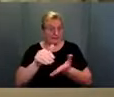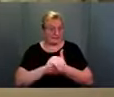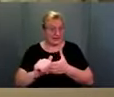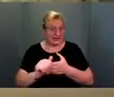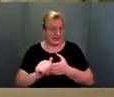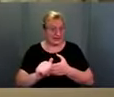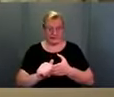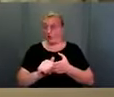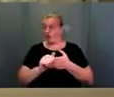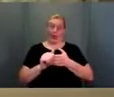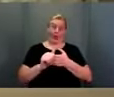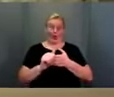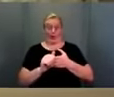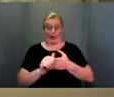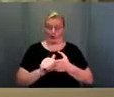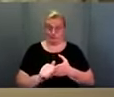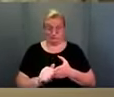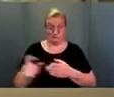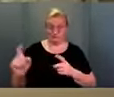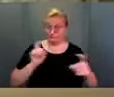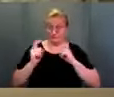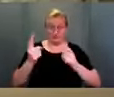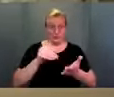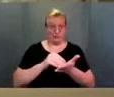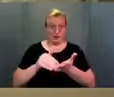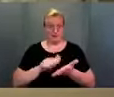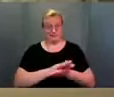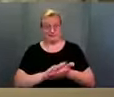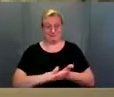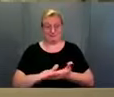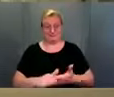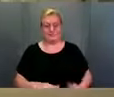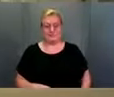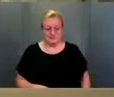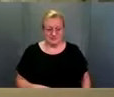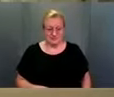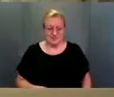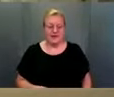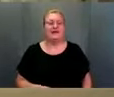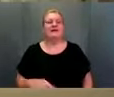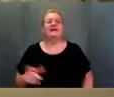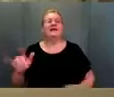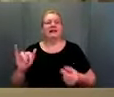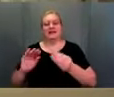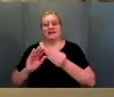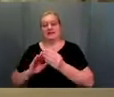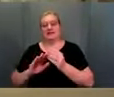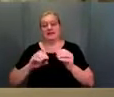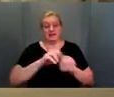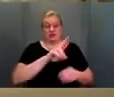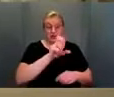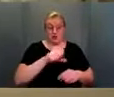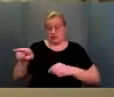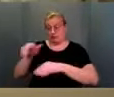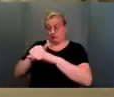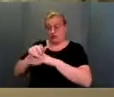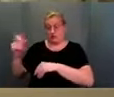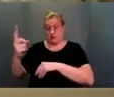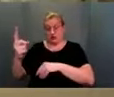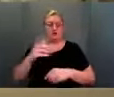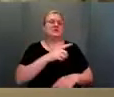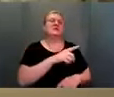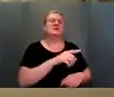like, I could get used to this. Mr. Boombastic peaked at number two on the US Billboard charts, while